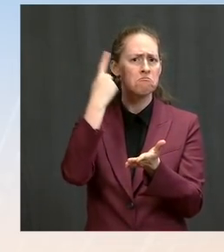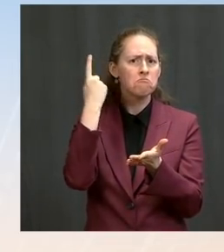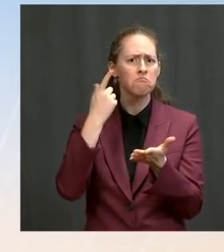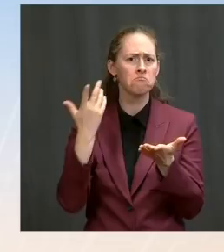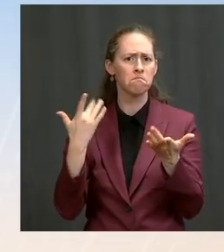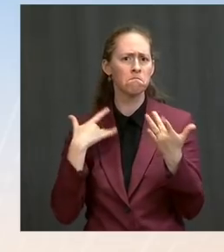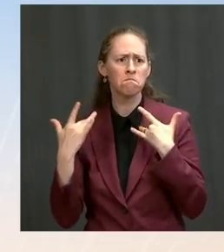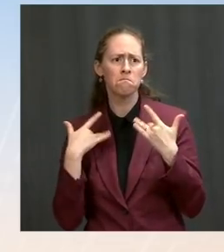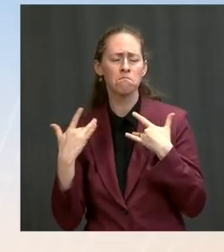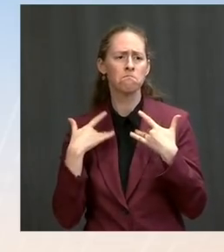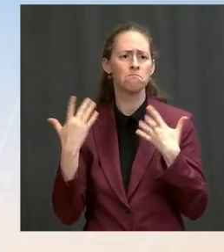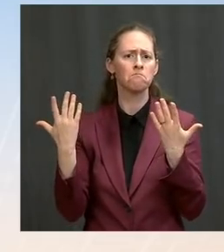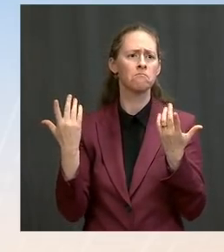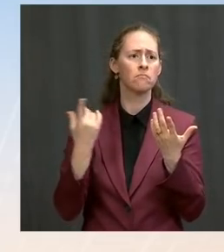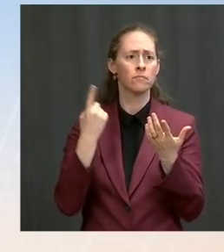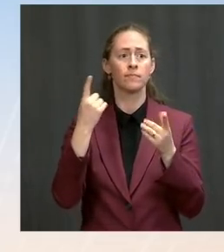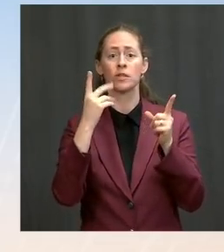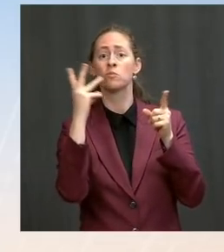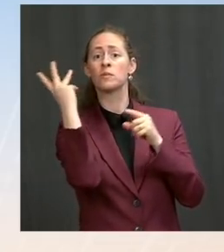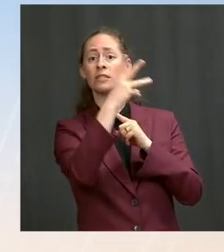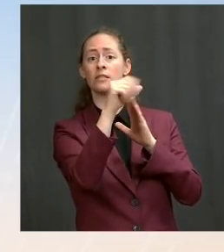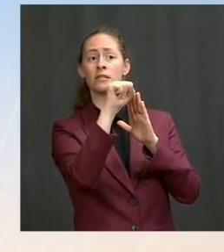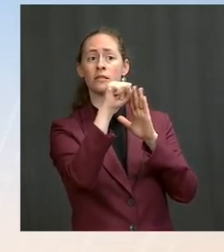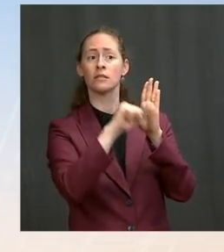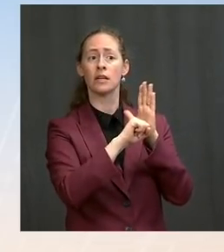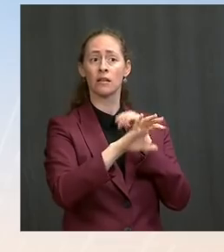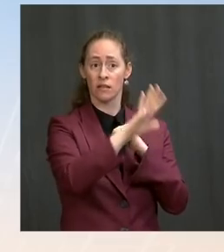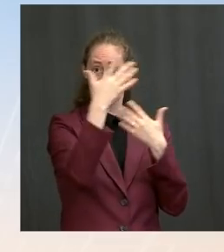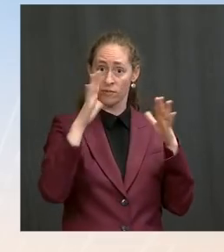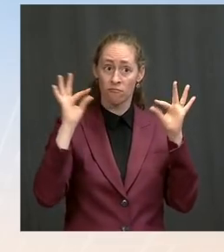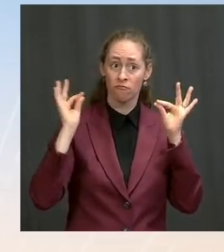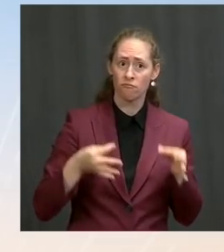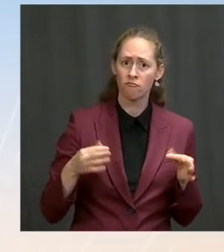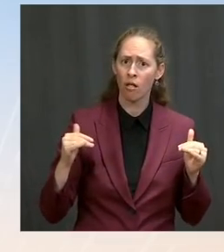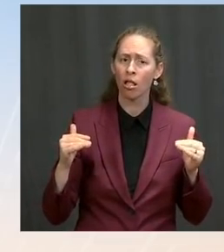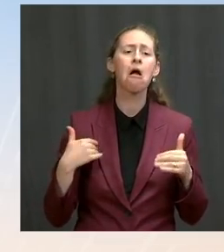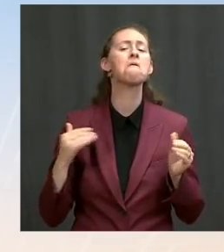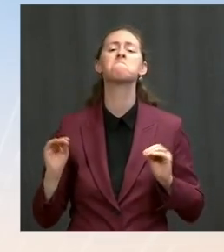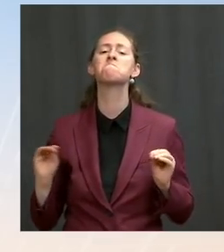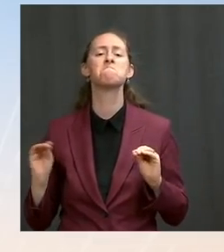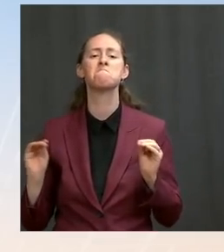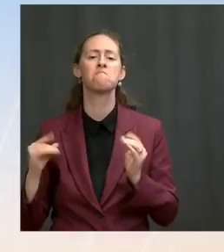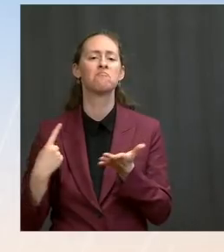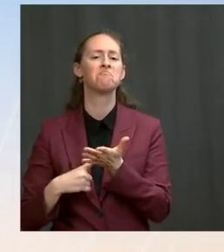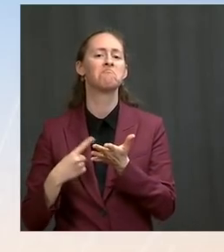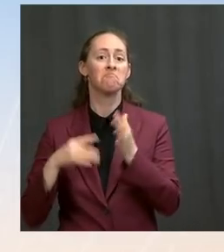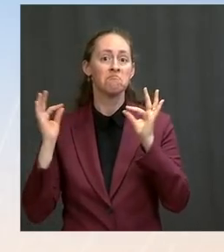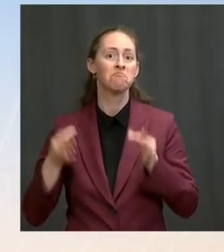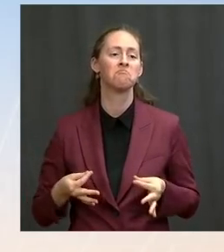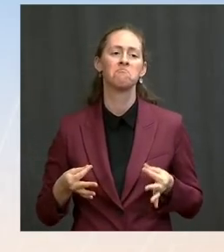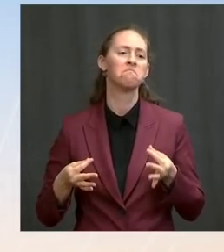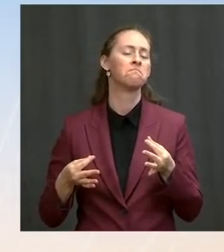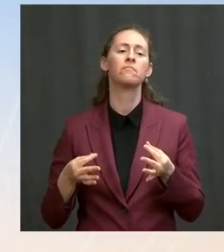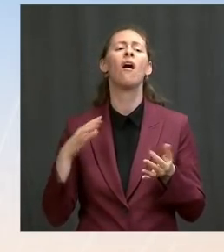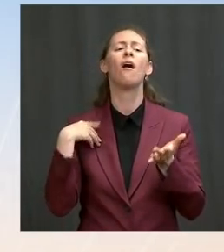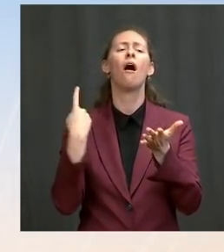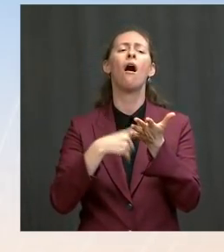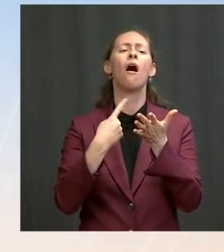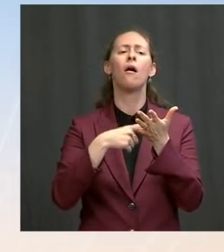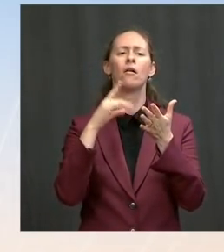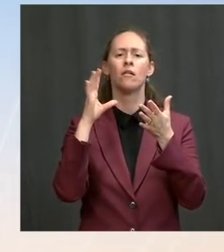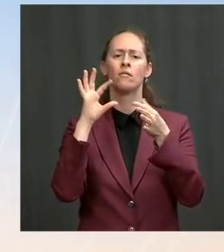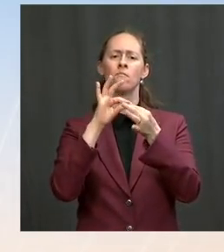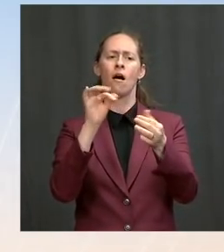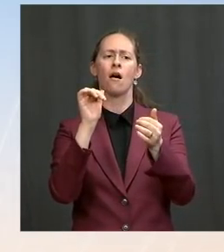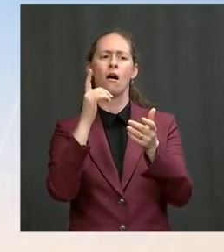western states with any of the governors today? No discussions there. Basically, we discussed that we're experiencing a very tough